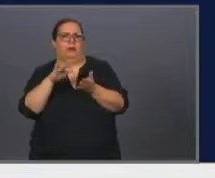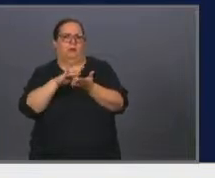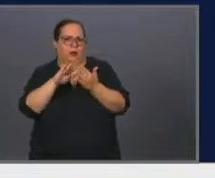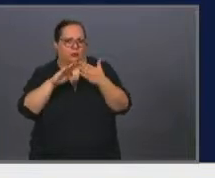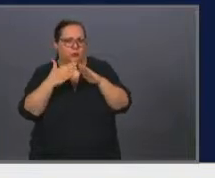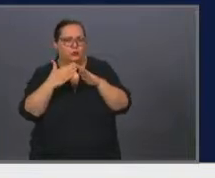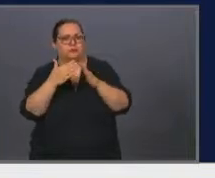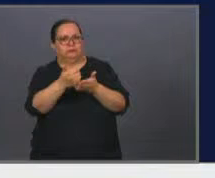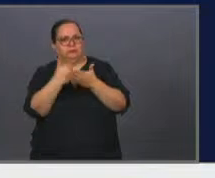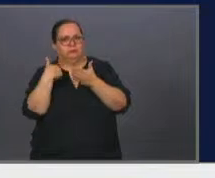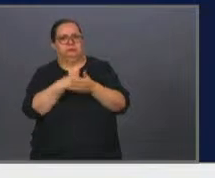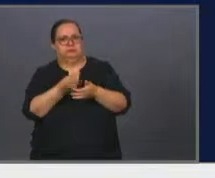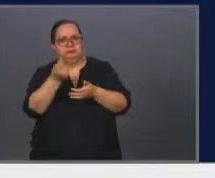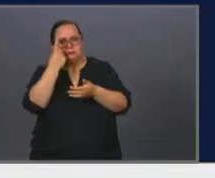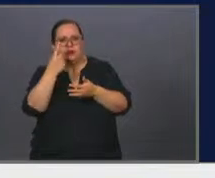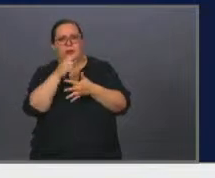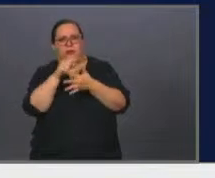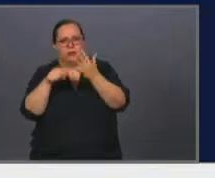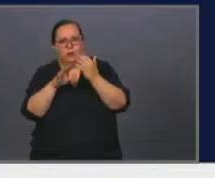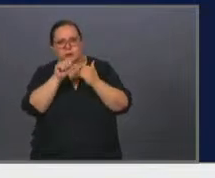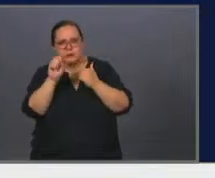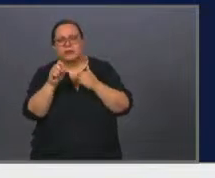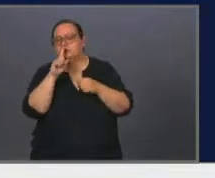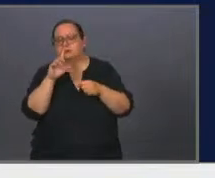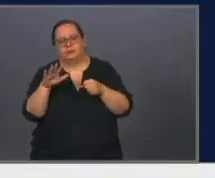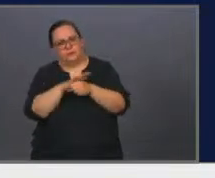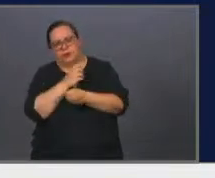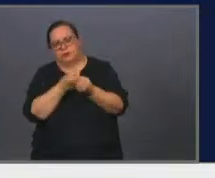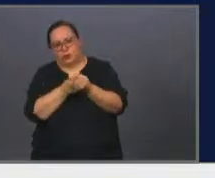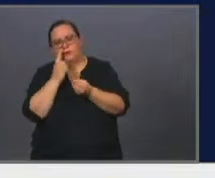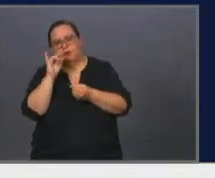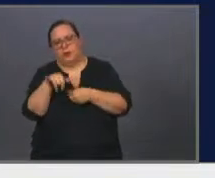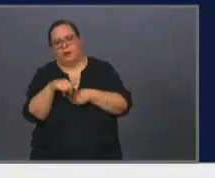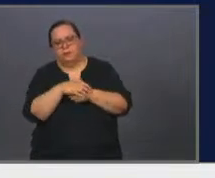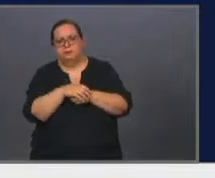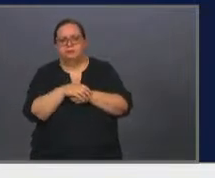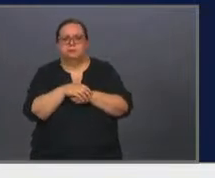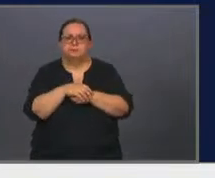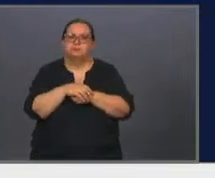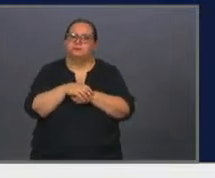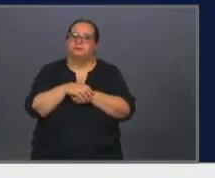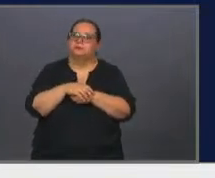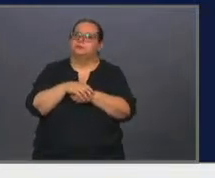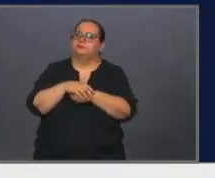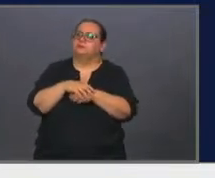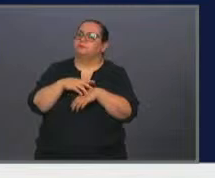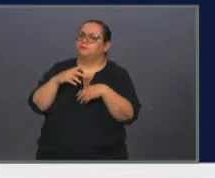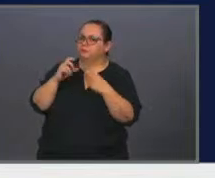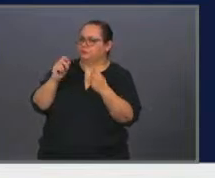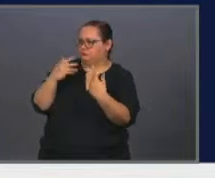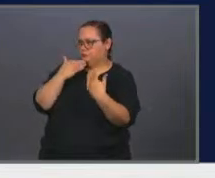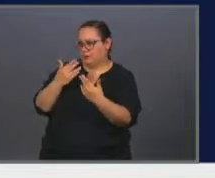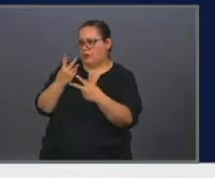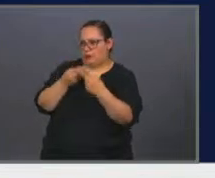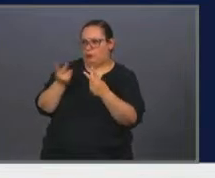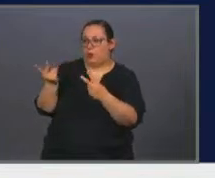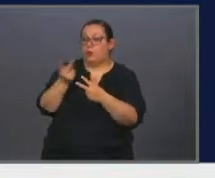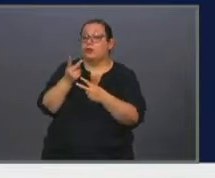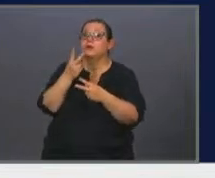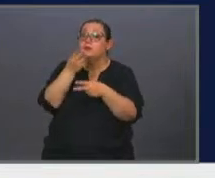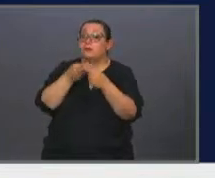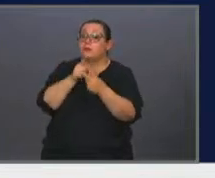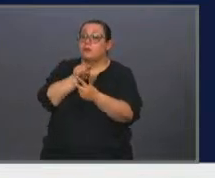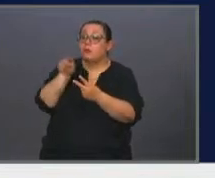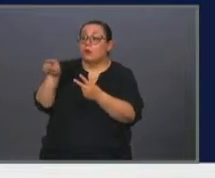what those cases are, fully supportive of that. Both of you have, thank you both. Both of you have touched